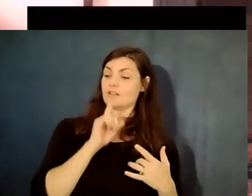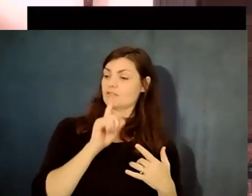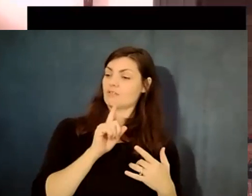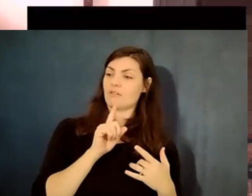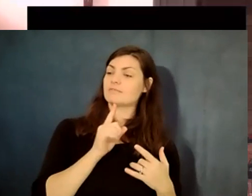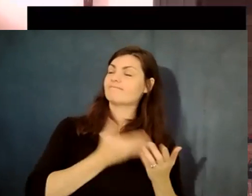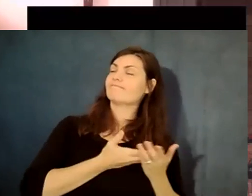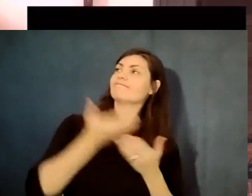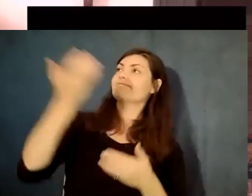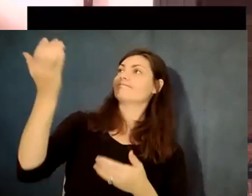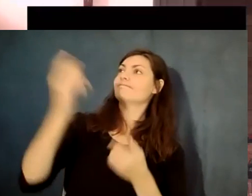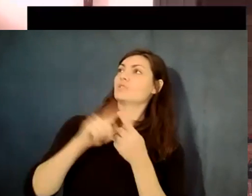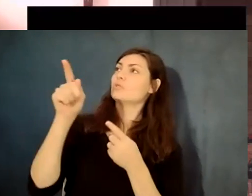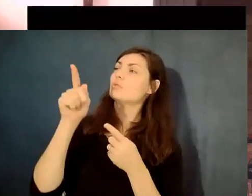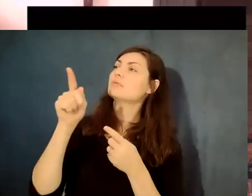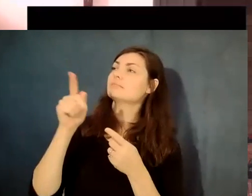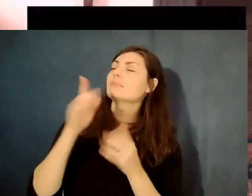it, Lord, and be blessed.